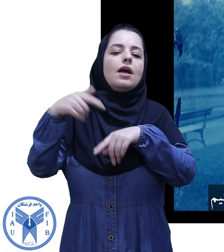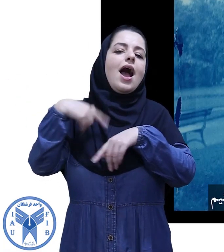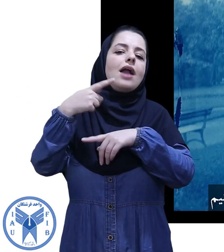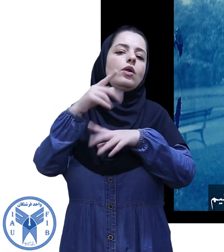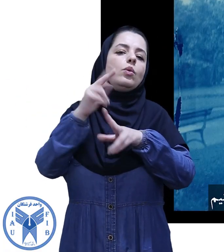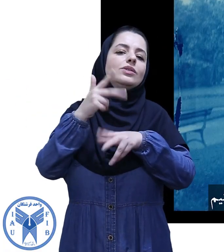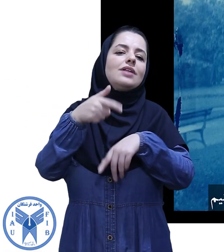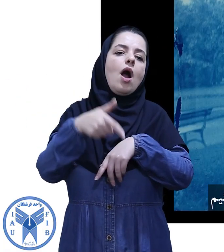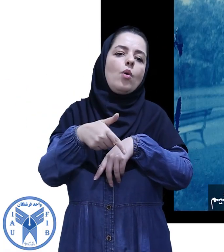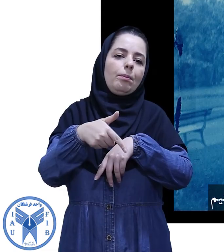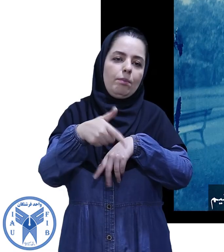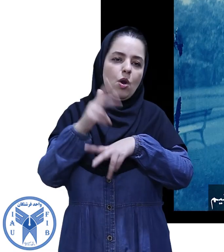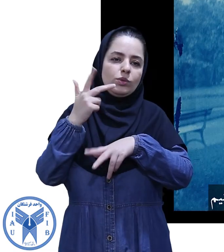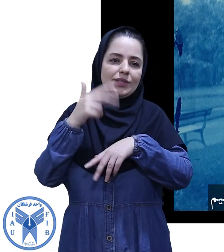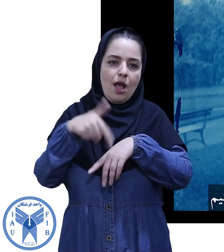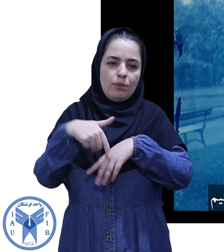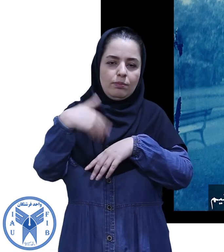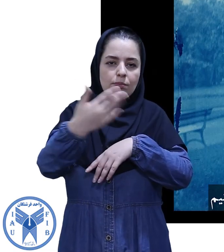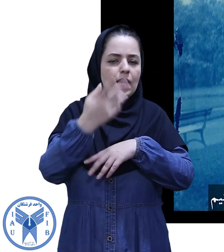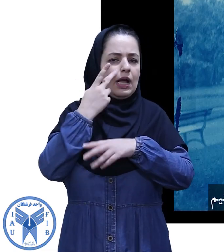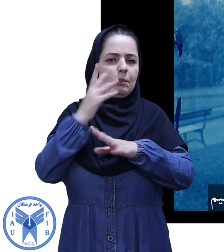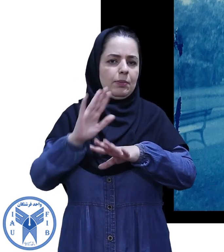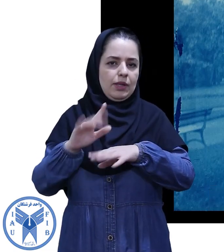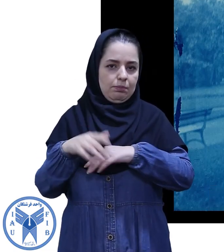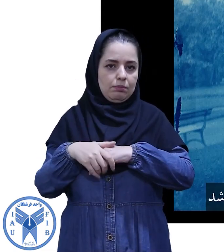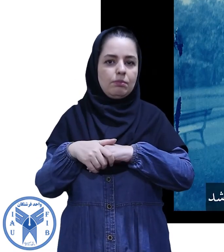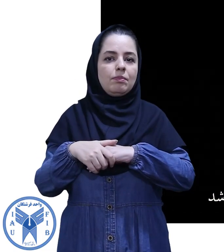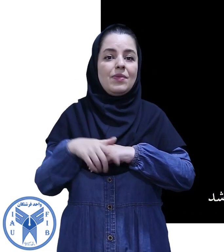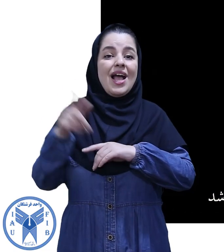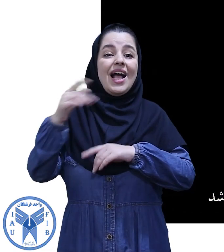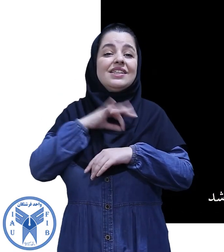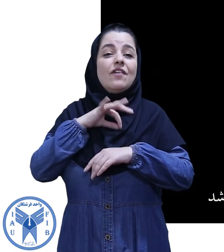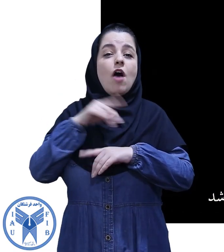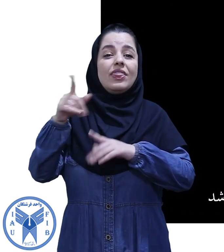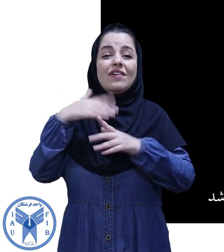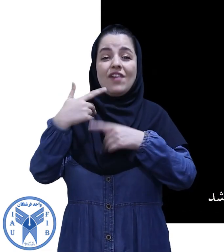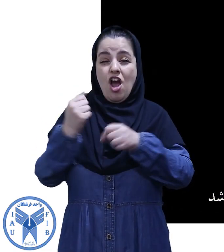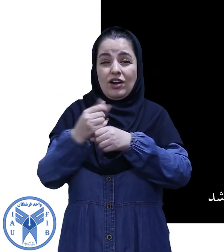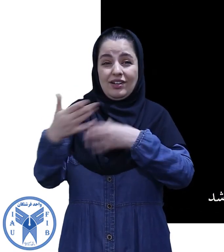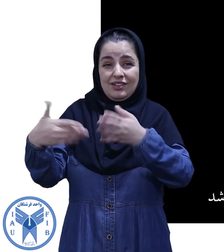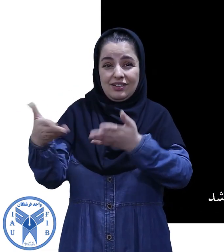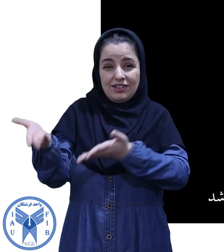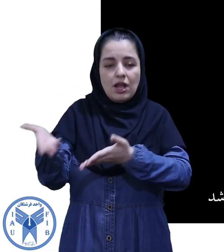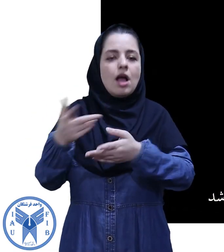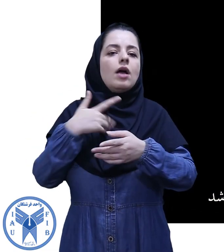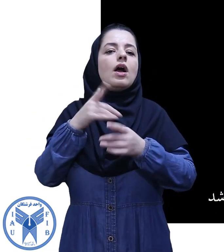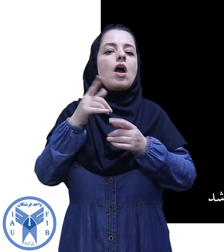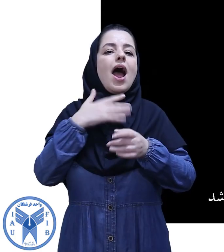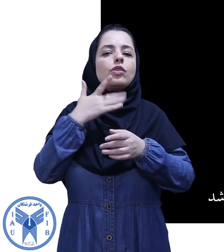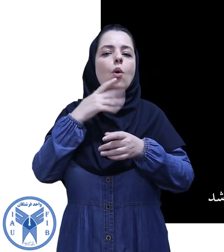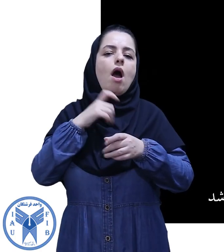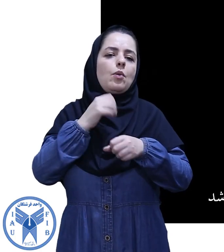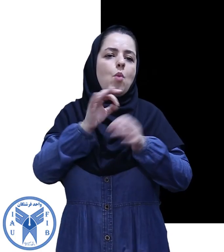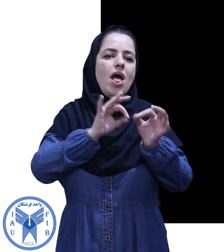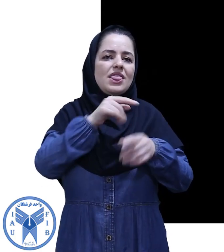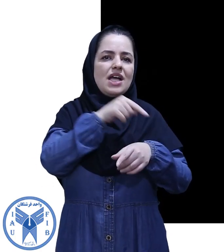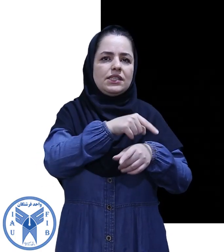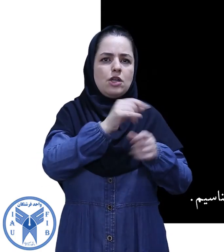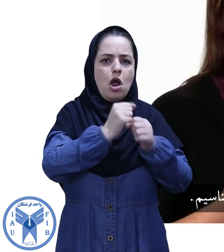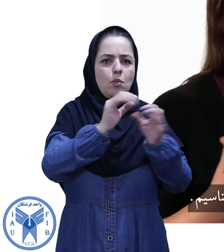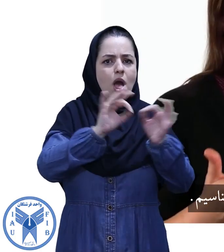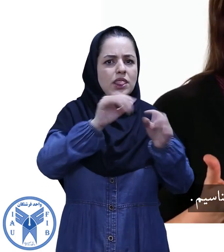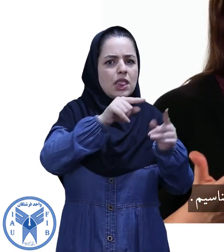really doesn't see any use until the end of the 19th century. It started being used in engineering